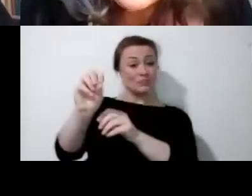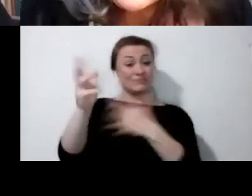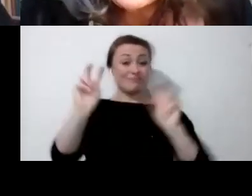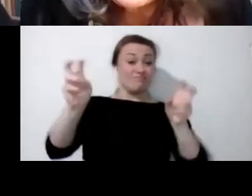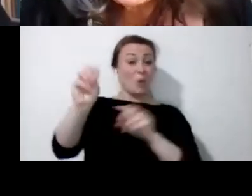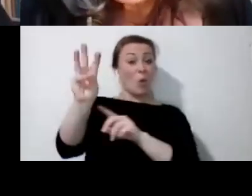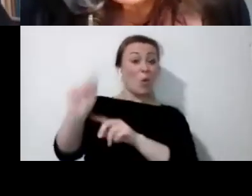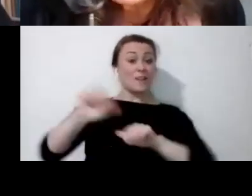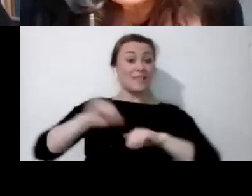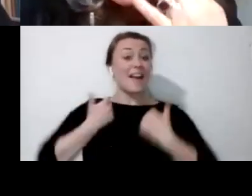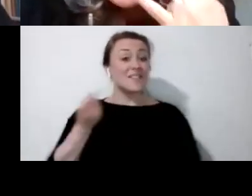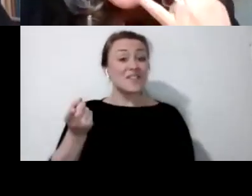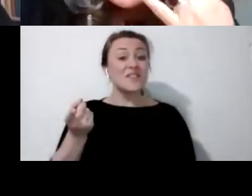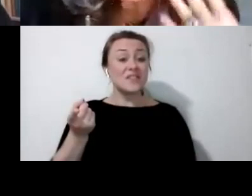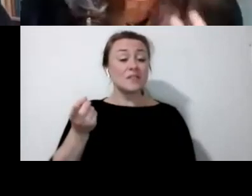on education.